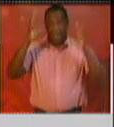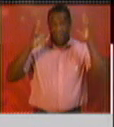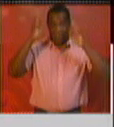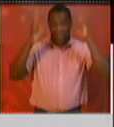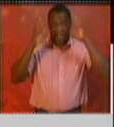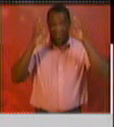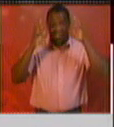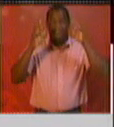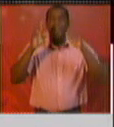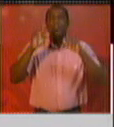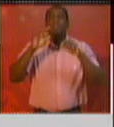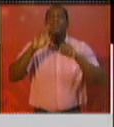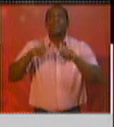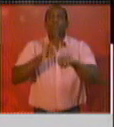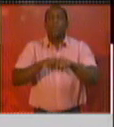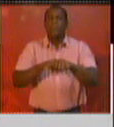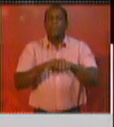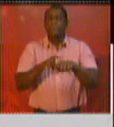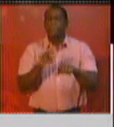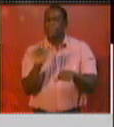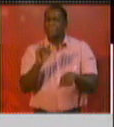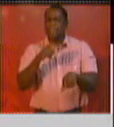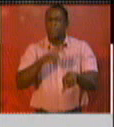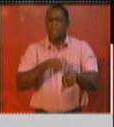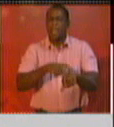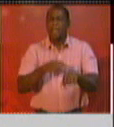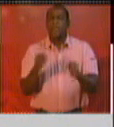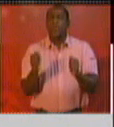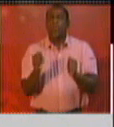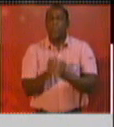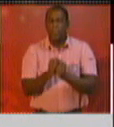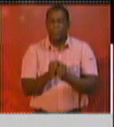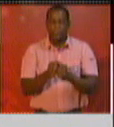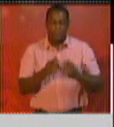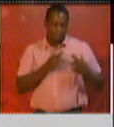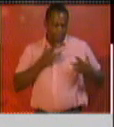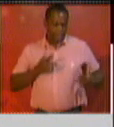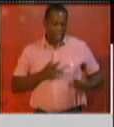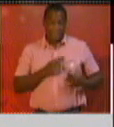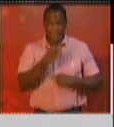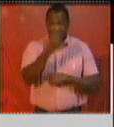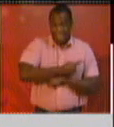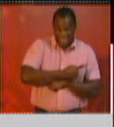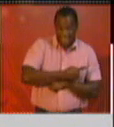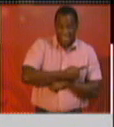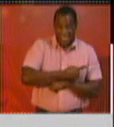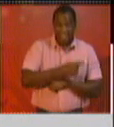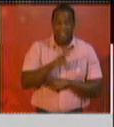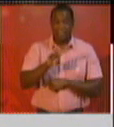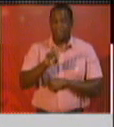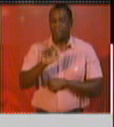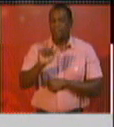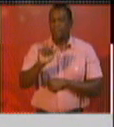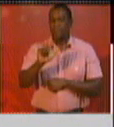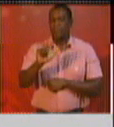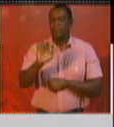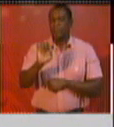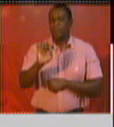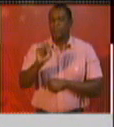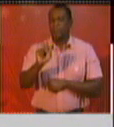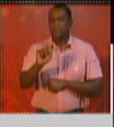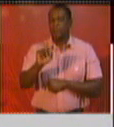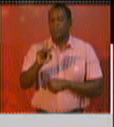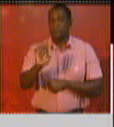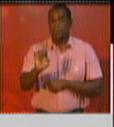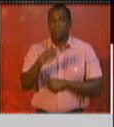will be no fetes or parades or any such events. Additionally, there continues to be no in-house